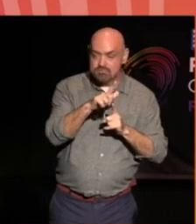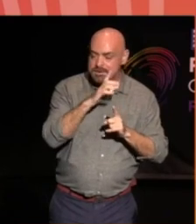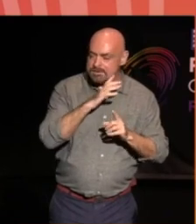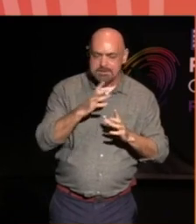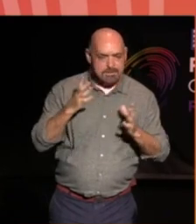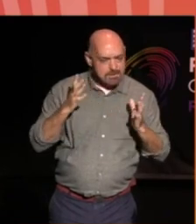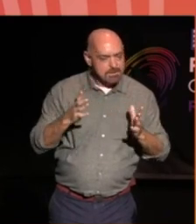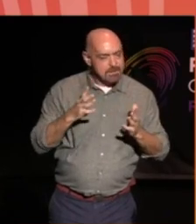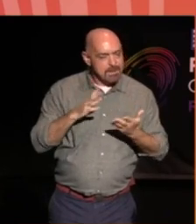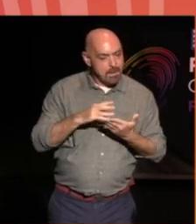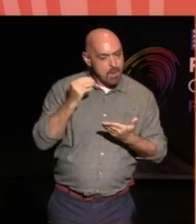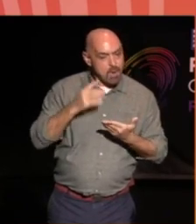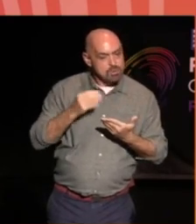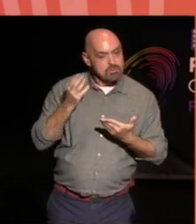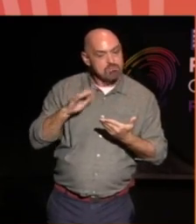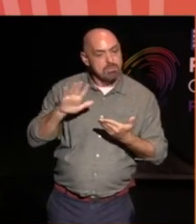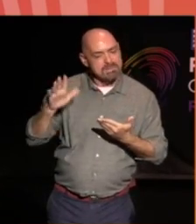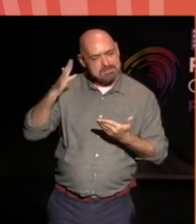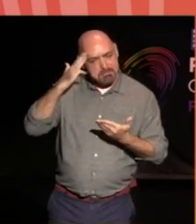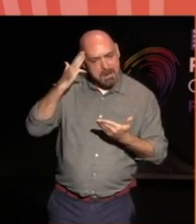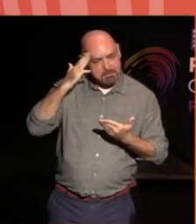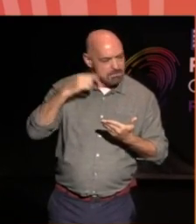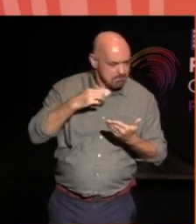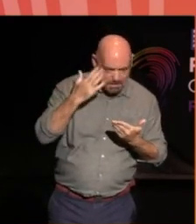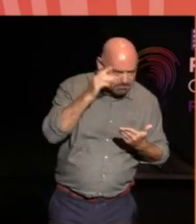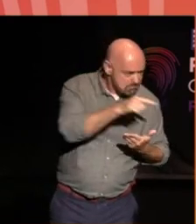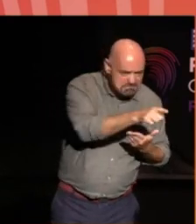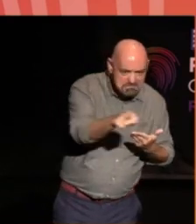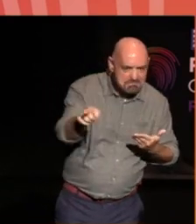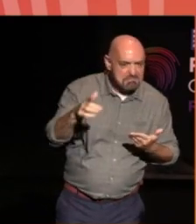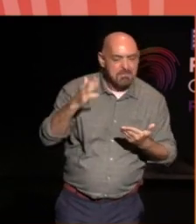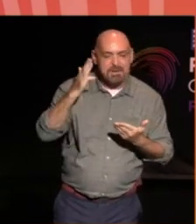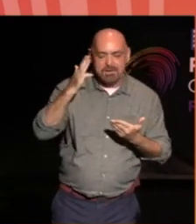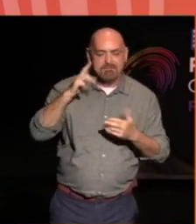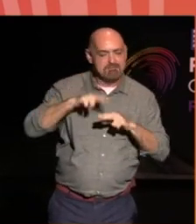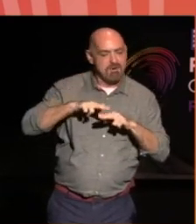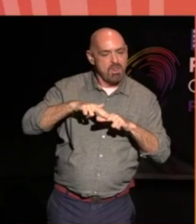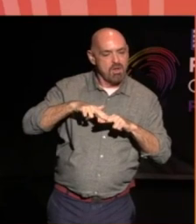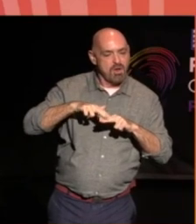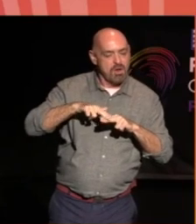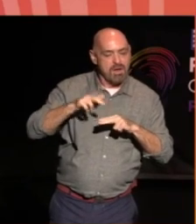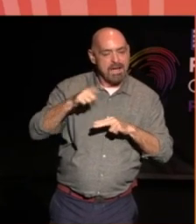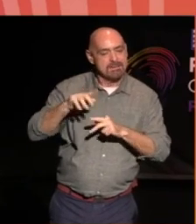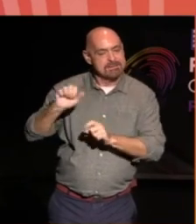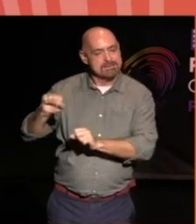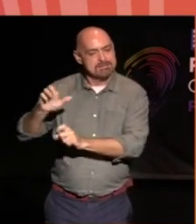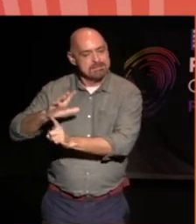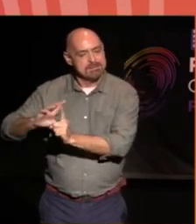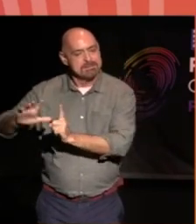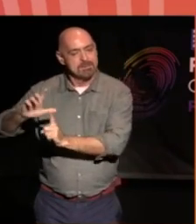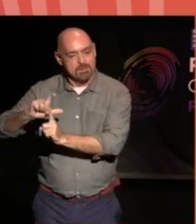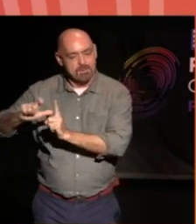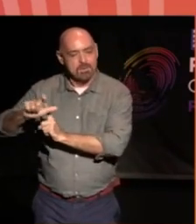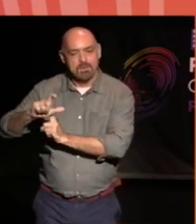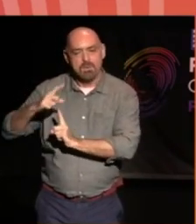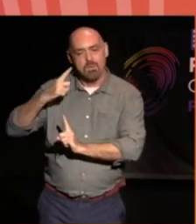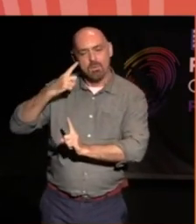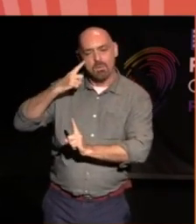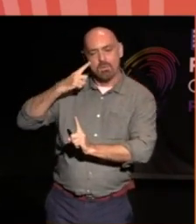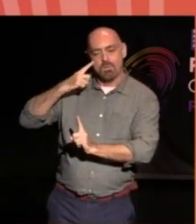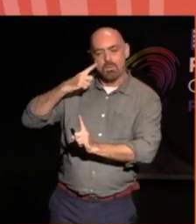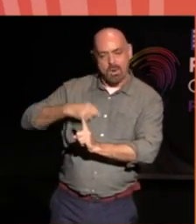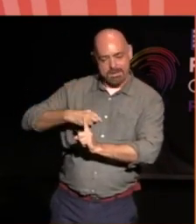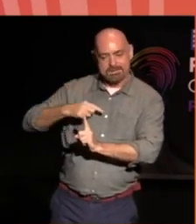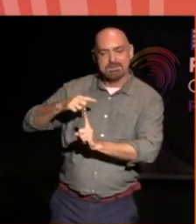convictions that he learned from his mother, who's here actually, his father, and the communities, the white South African